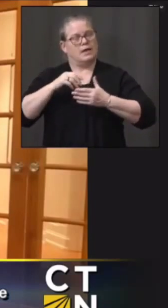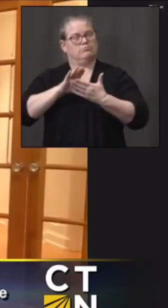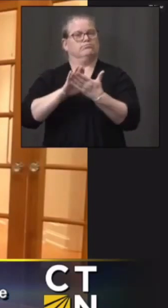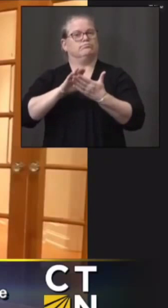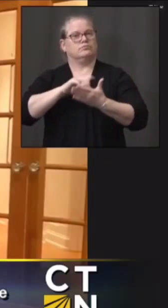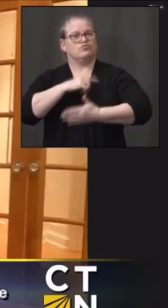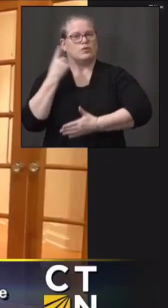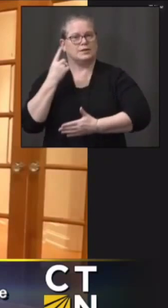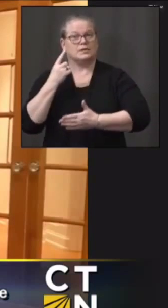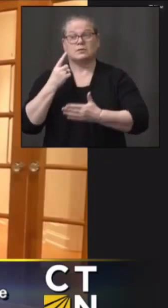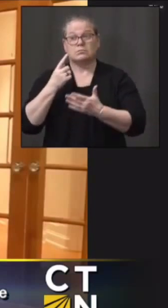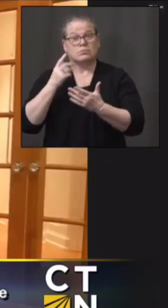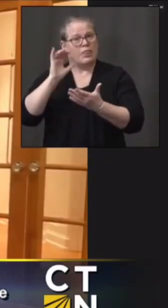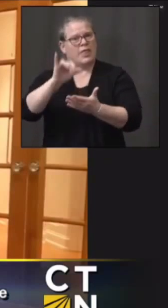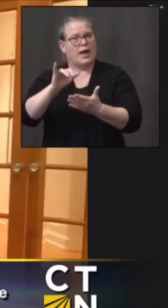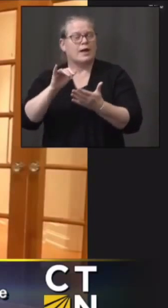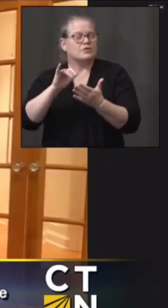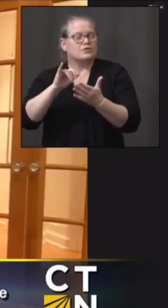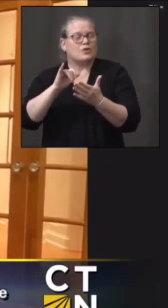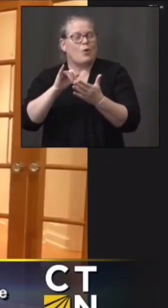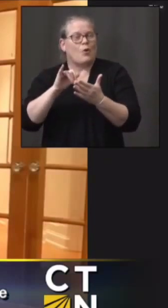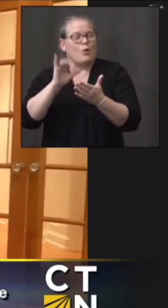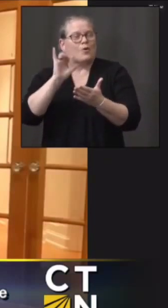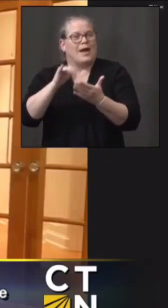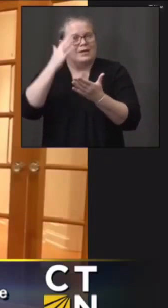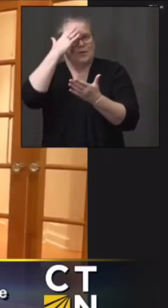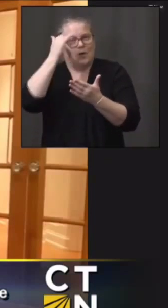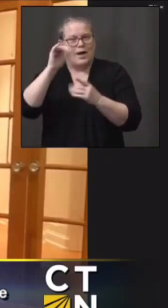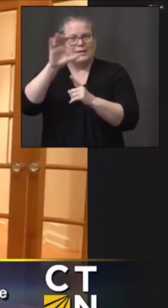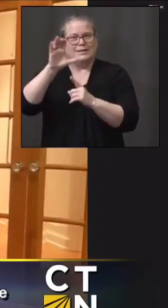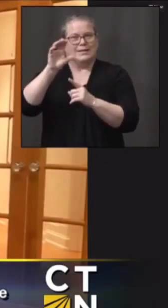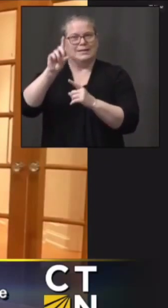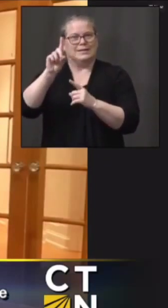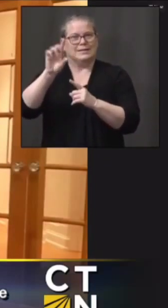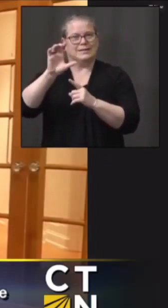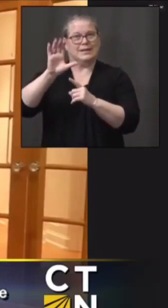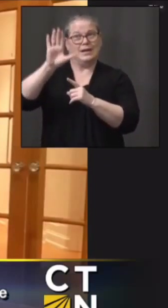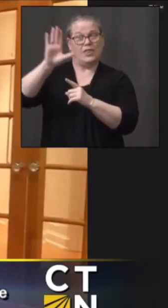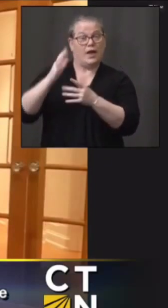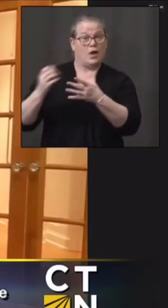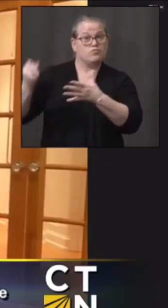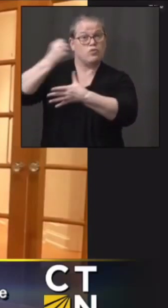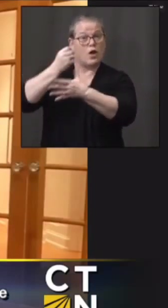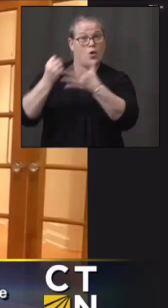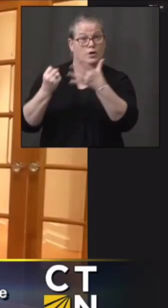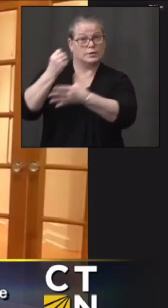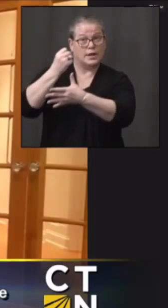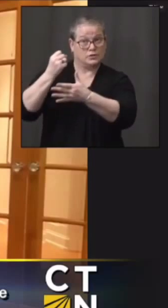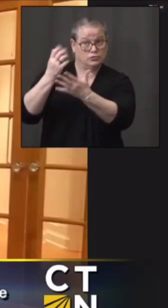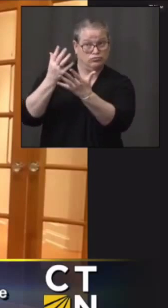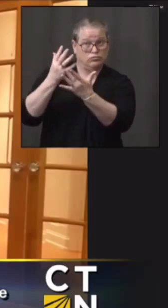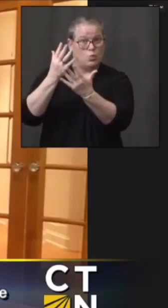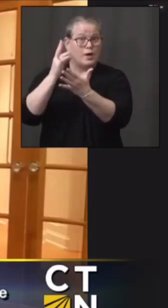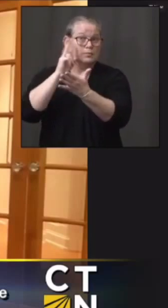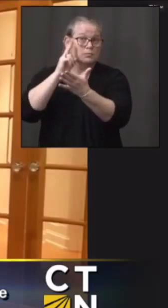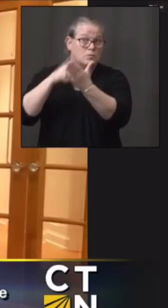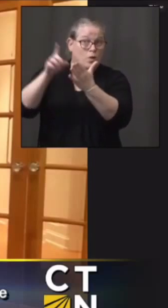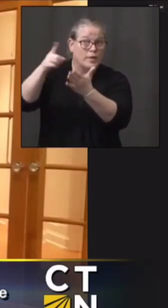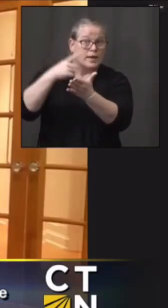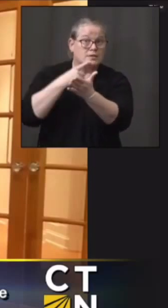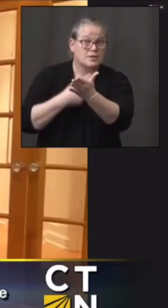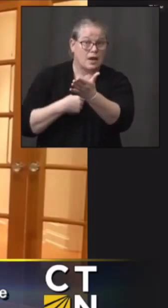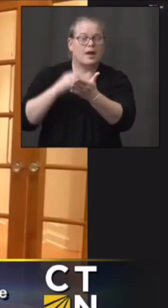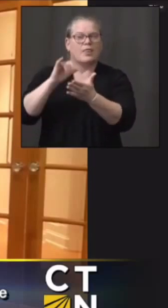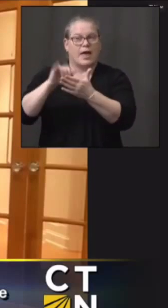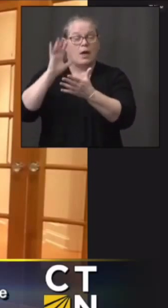eagerly await additional guidance from the CDC panel on recommended prioritization that our local vaccine advisory group can take up and